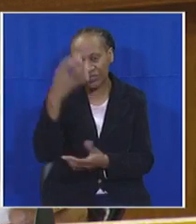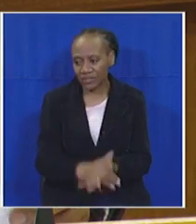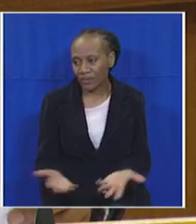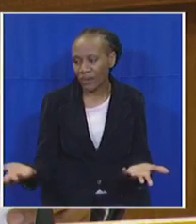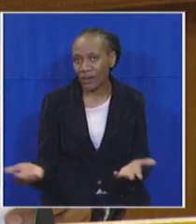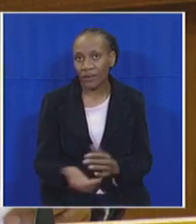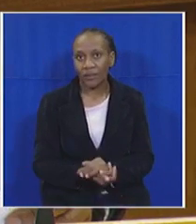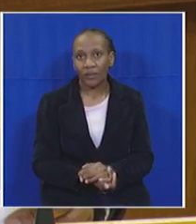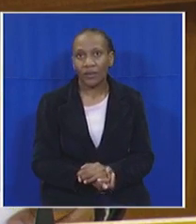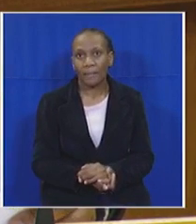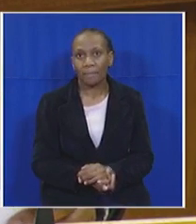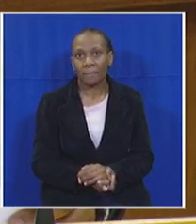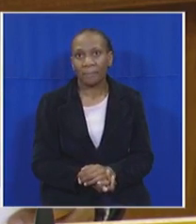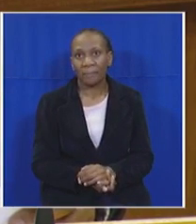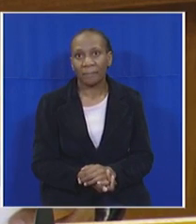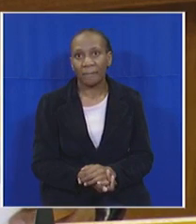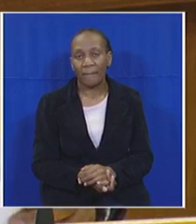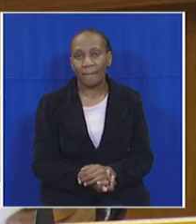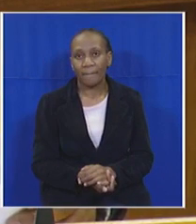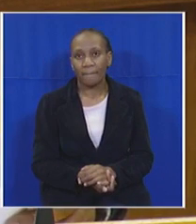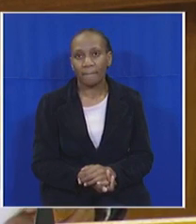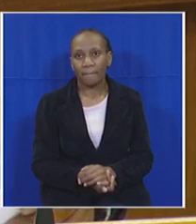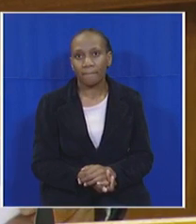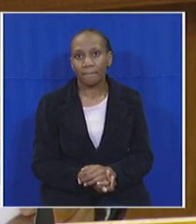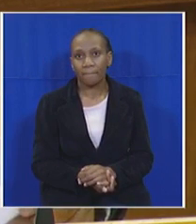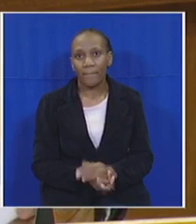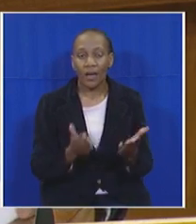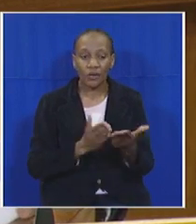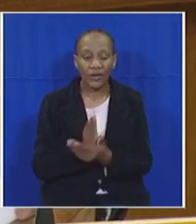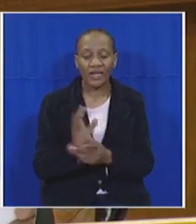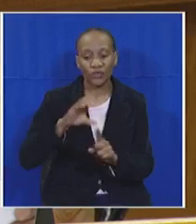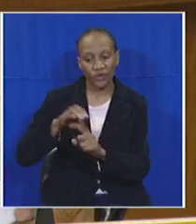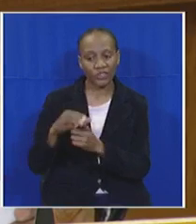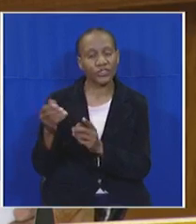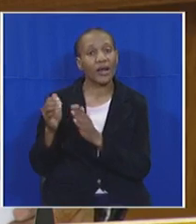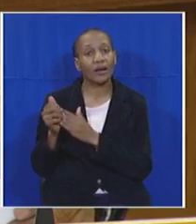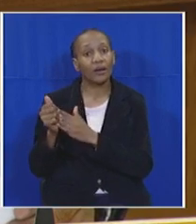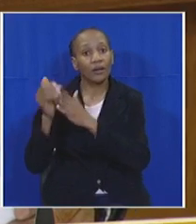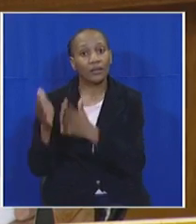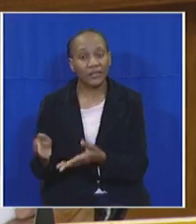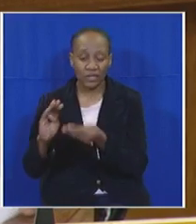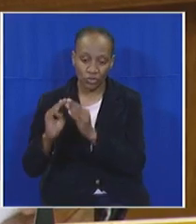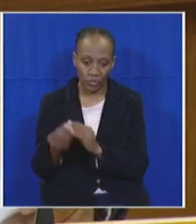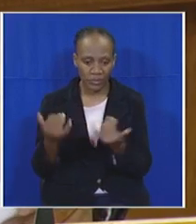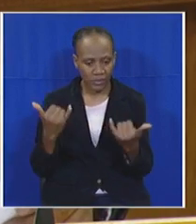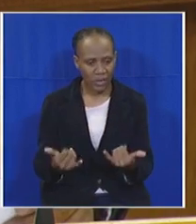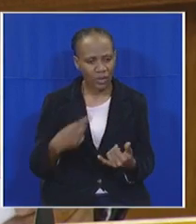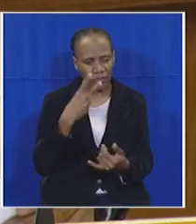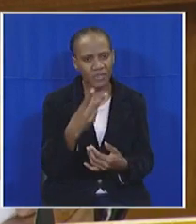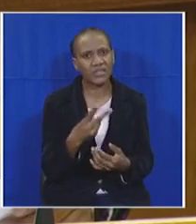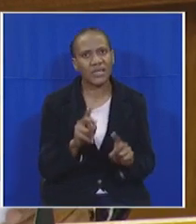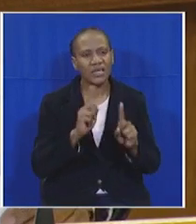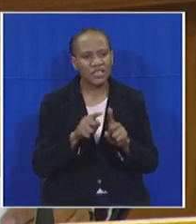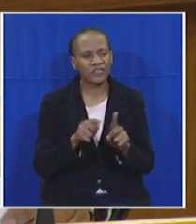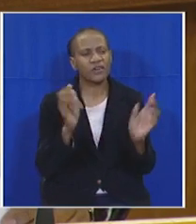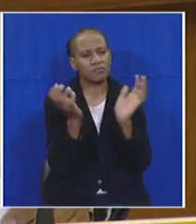The Commission for the Protection and Promotion of the Rights of Cultural, Religious, and Linguistic Communities has led on key public campaigns